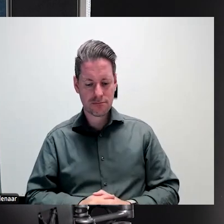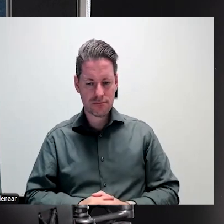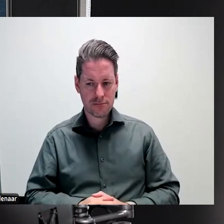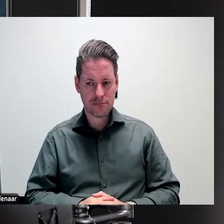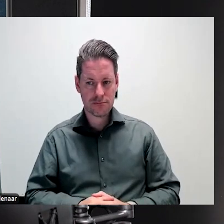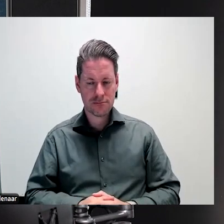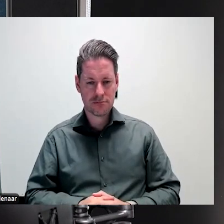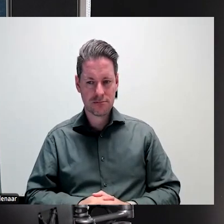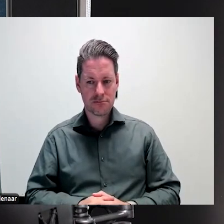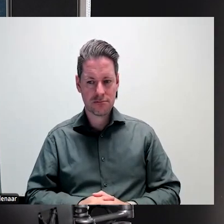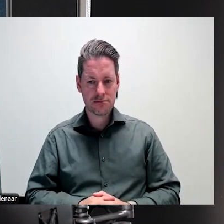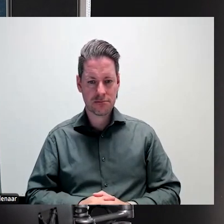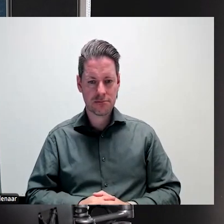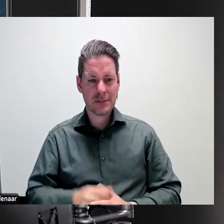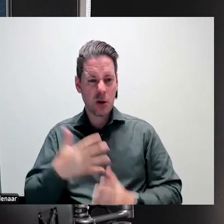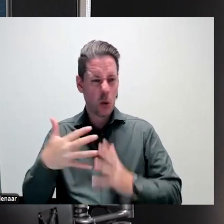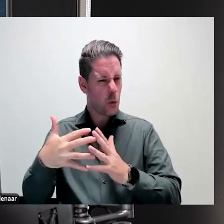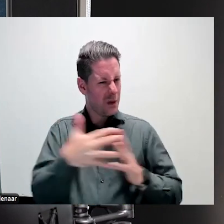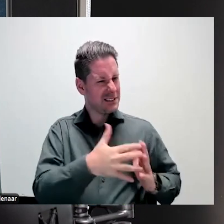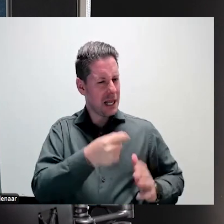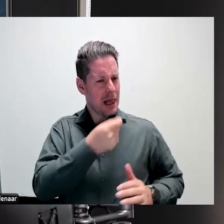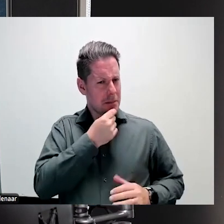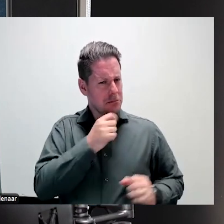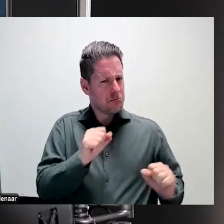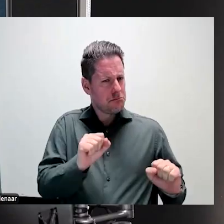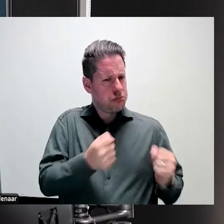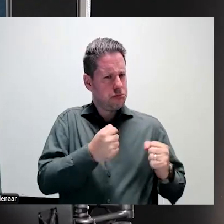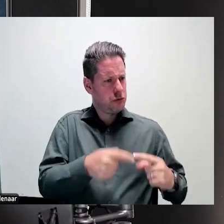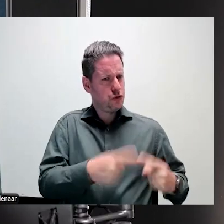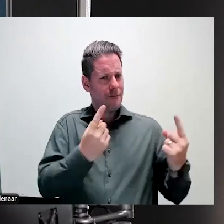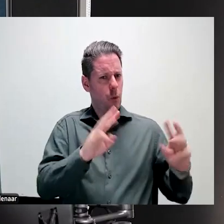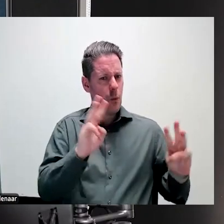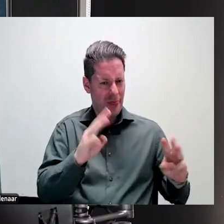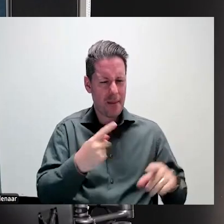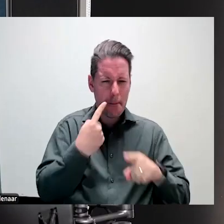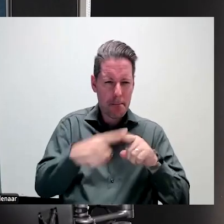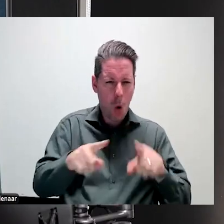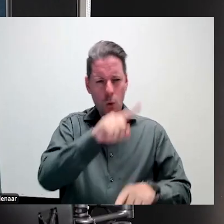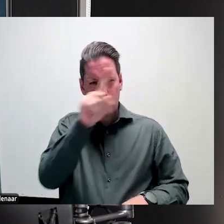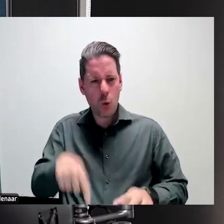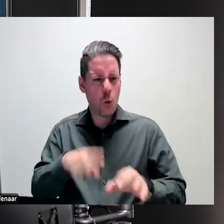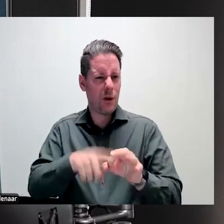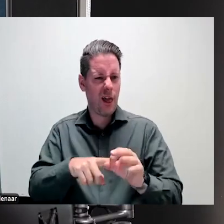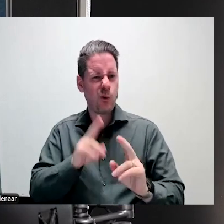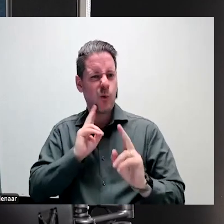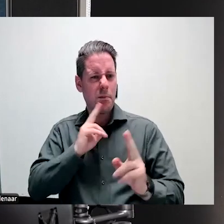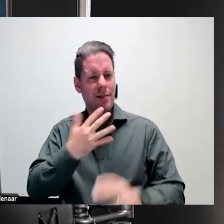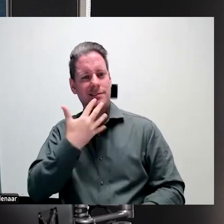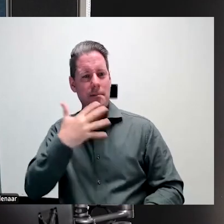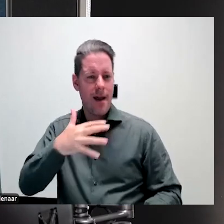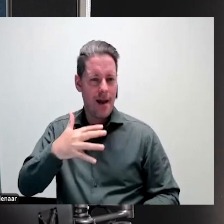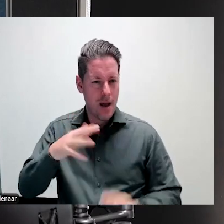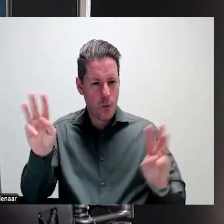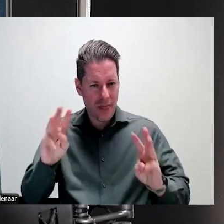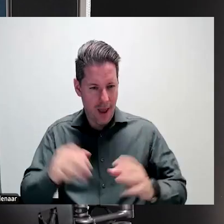We've had some below average through those inland areas for the last couple of days, but warming up now. And then as they continue to warm, we'll see those